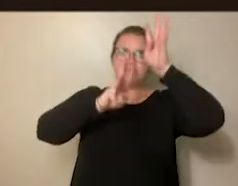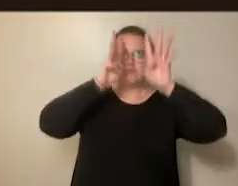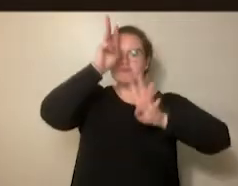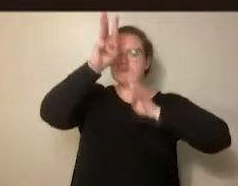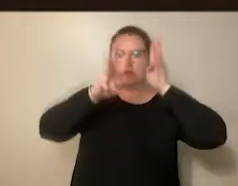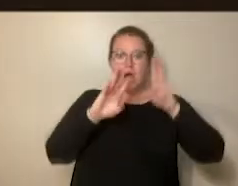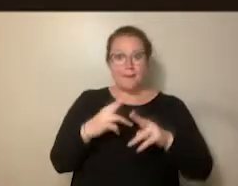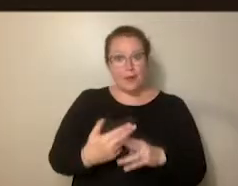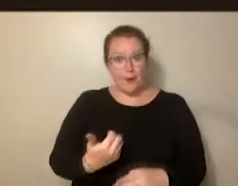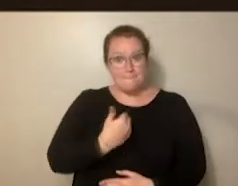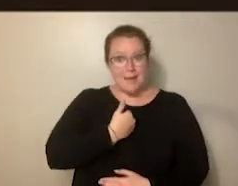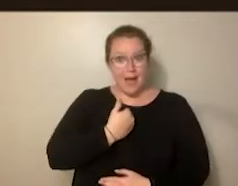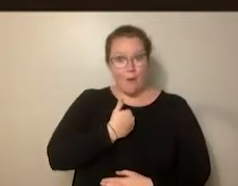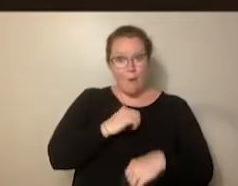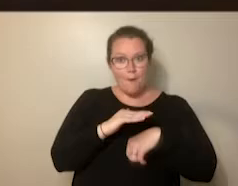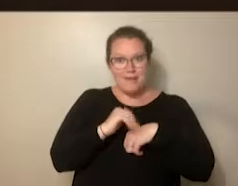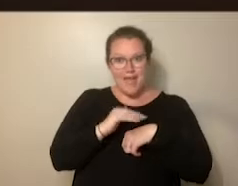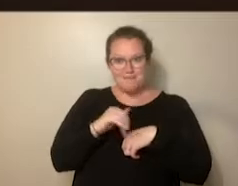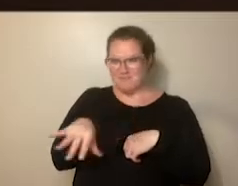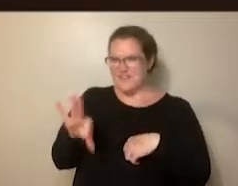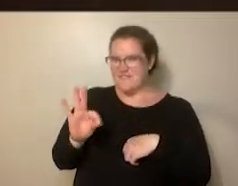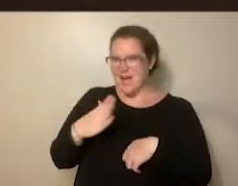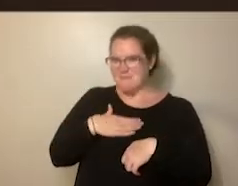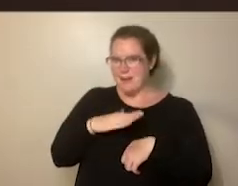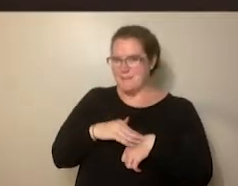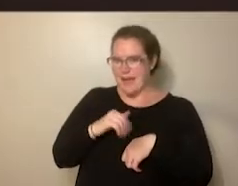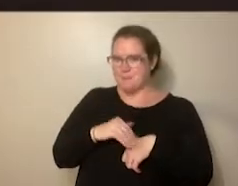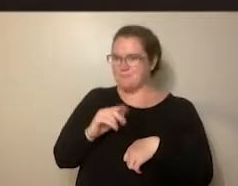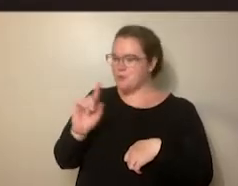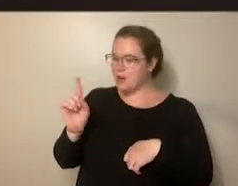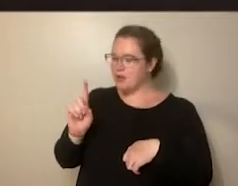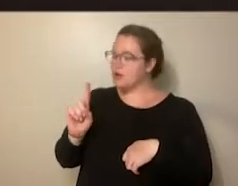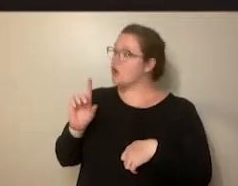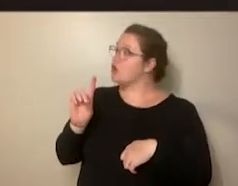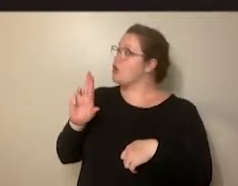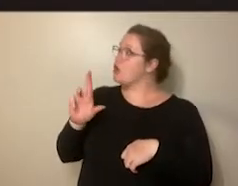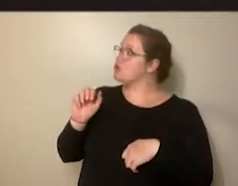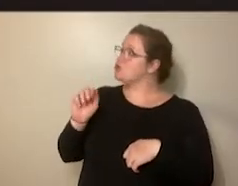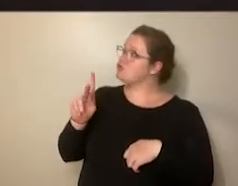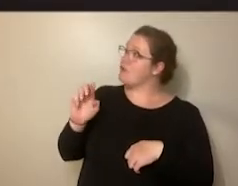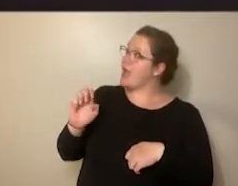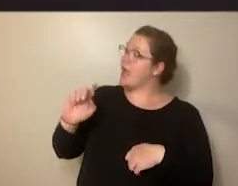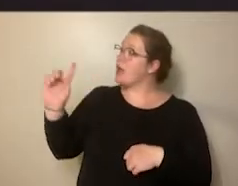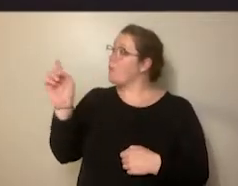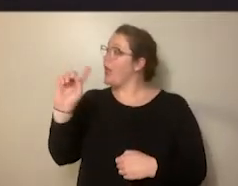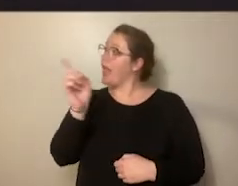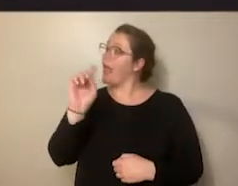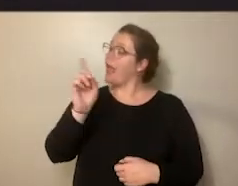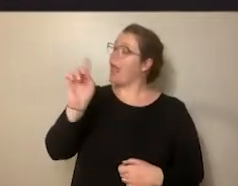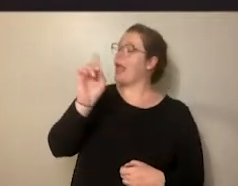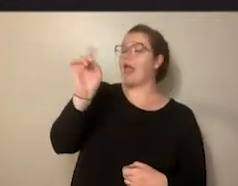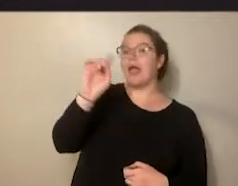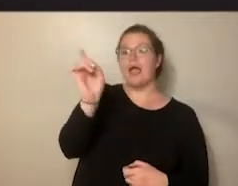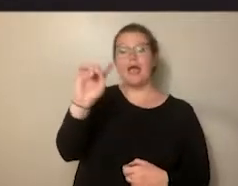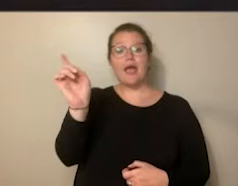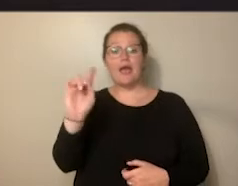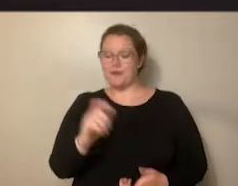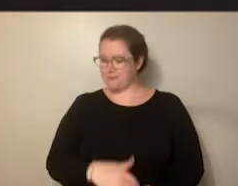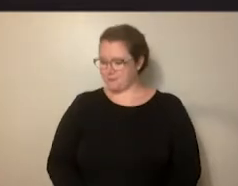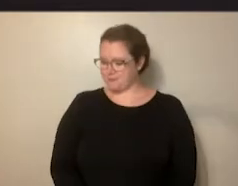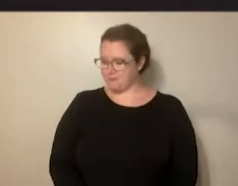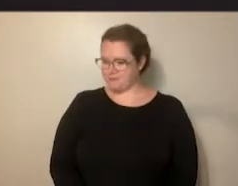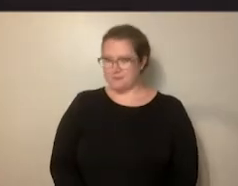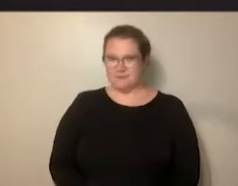my own pet. Let me find him really quick. Drake, where are you?